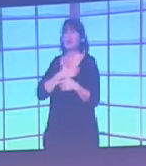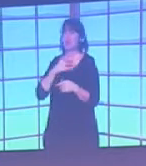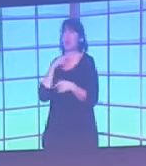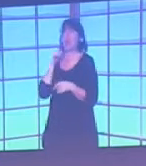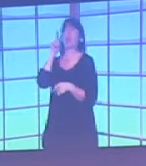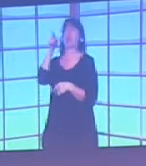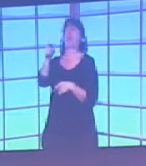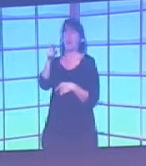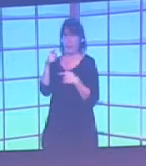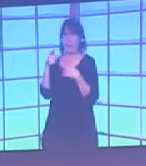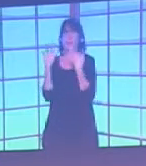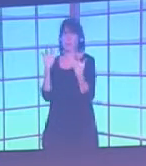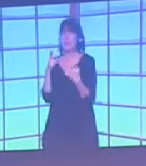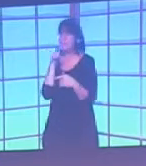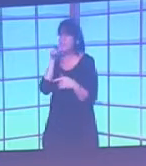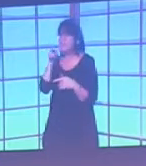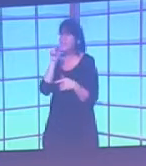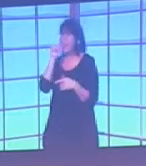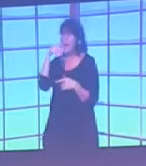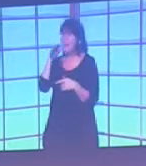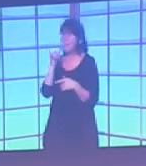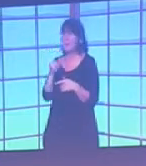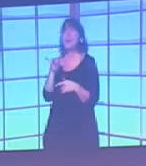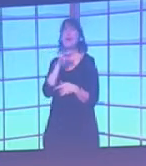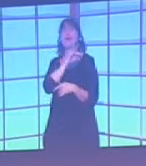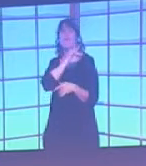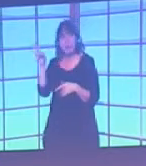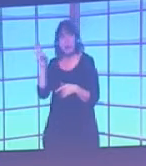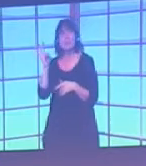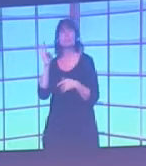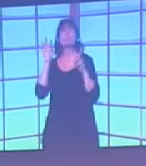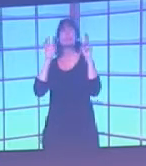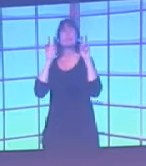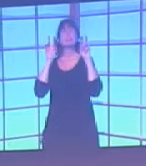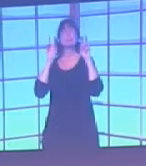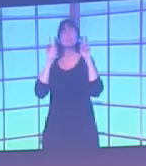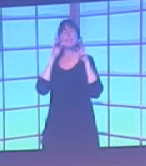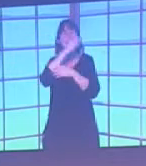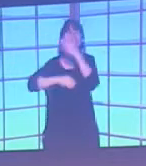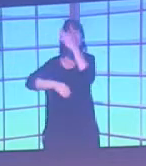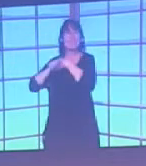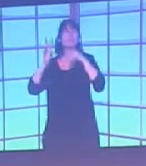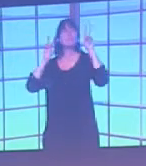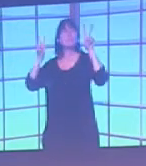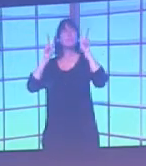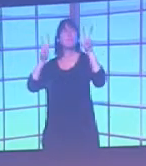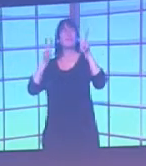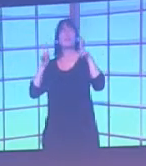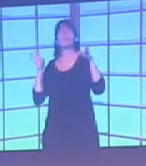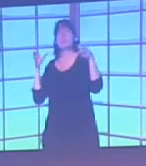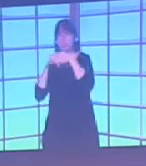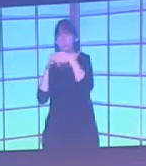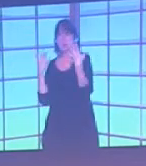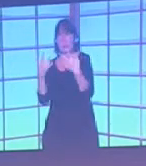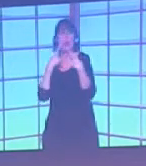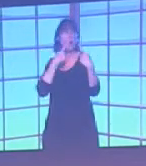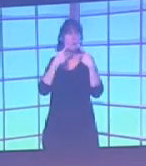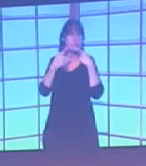know at the moment that the French disabled supporter groups are in final discussions about a